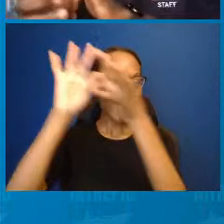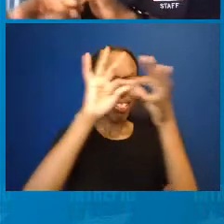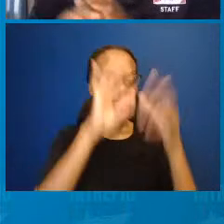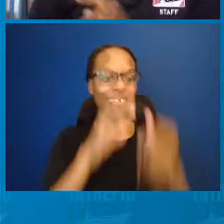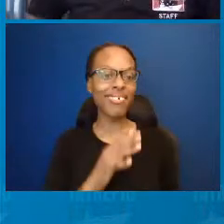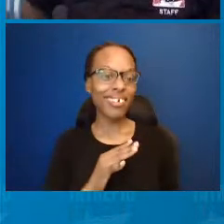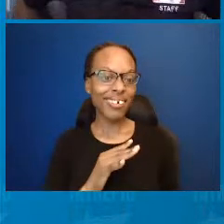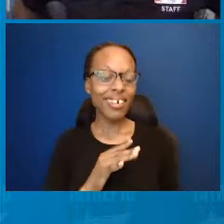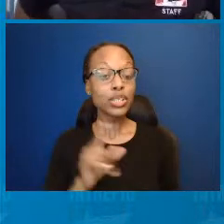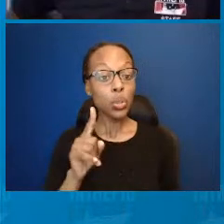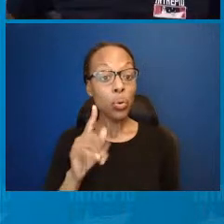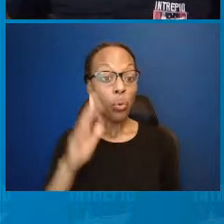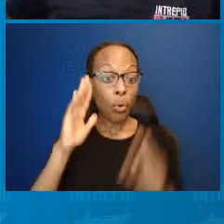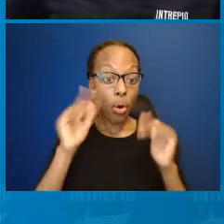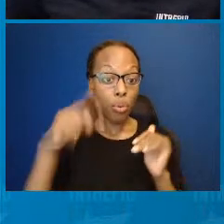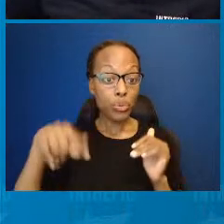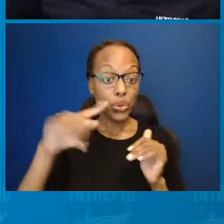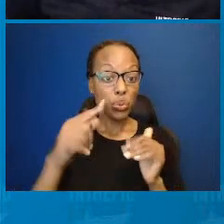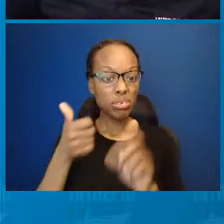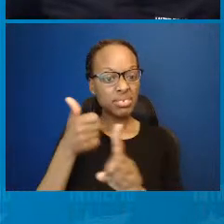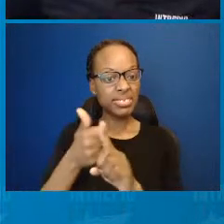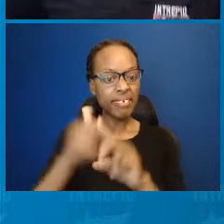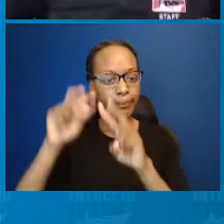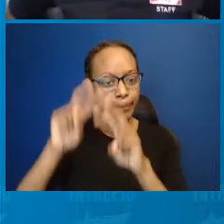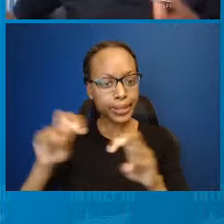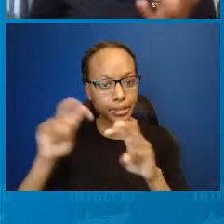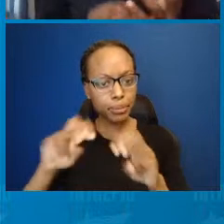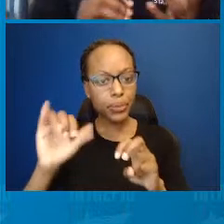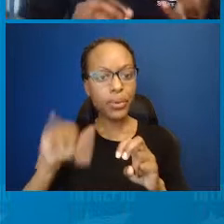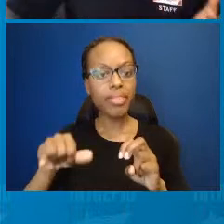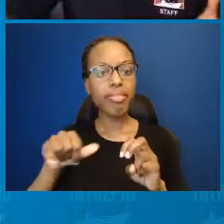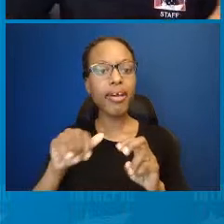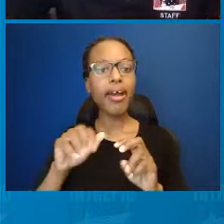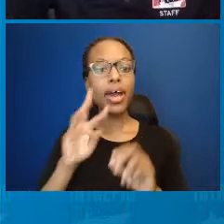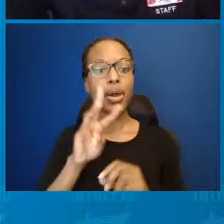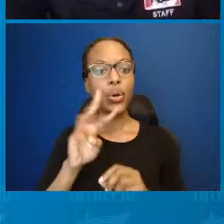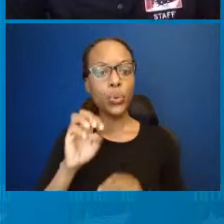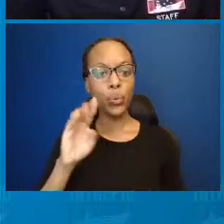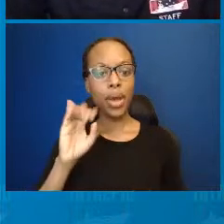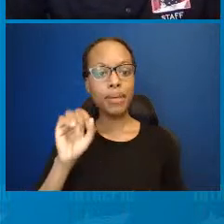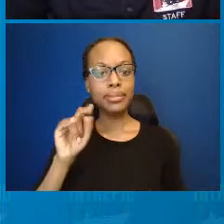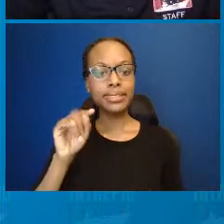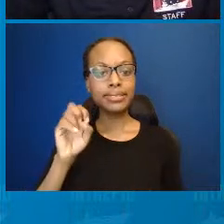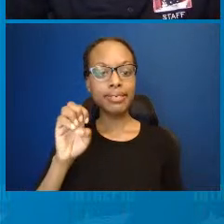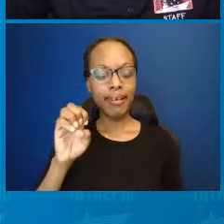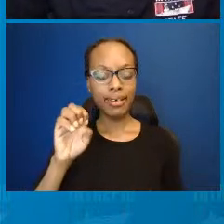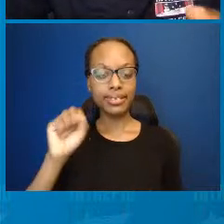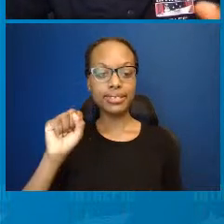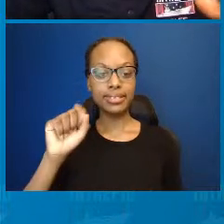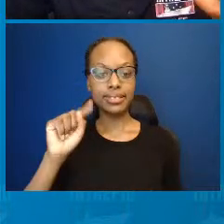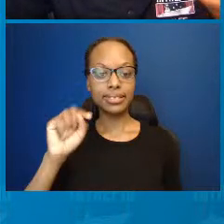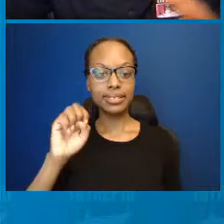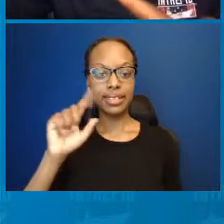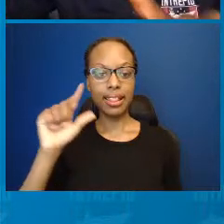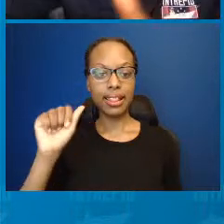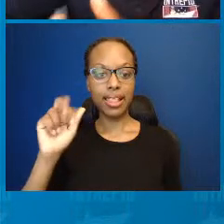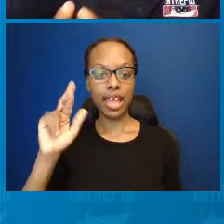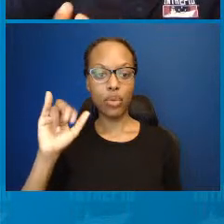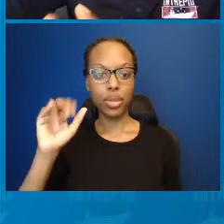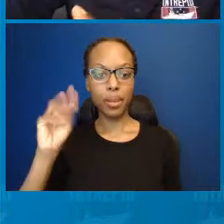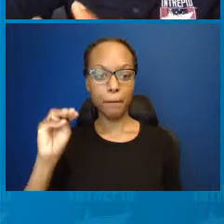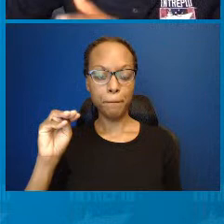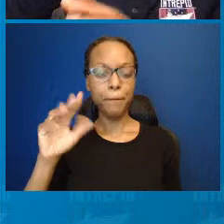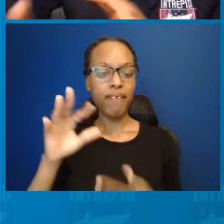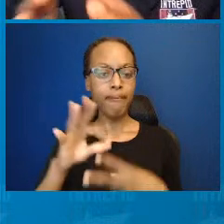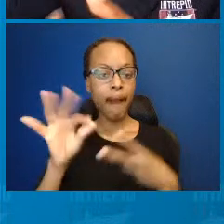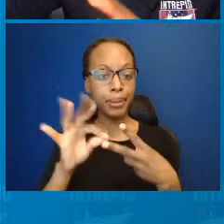the comment section. Stellarium, you guys can download it for free or you can use it for free online. But moving forward, I just want to see if